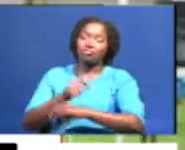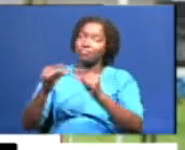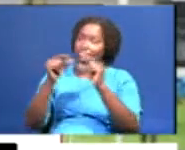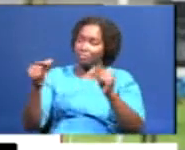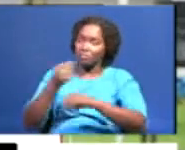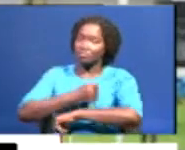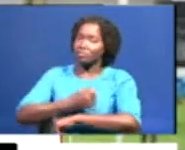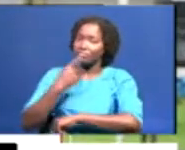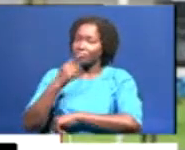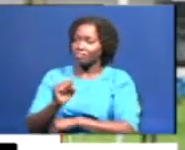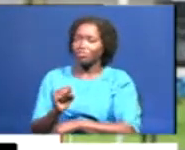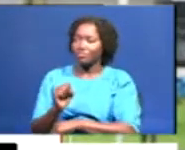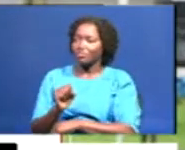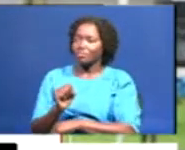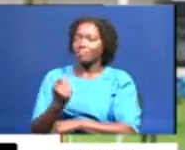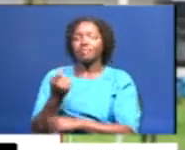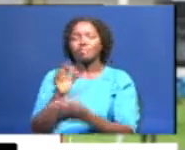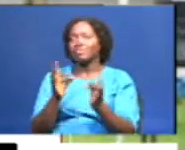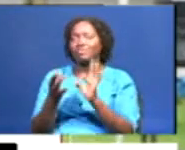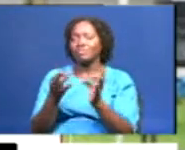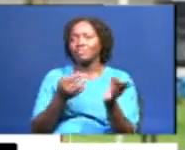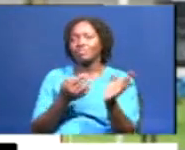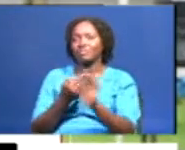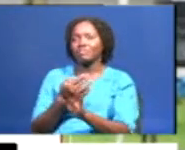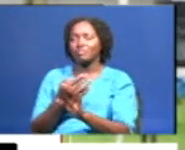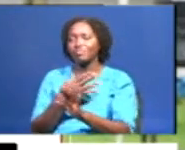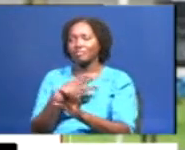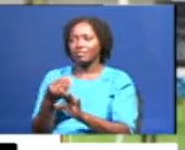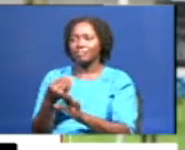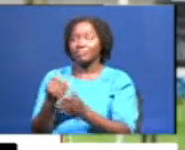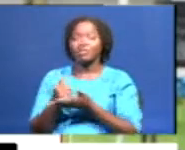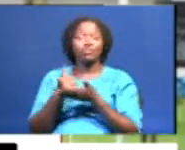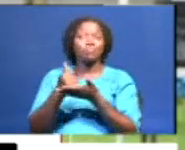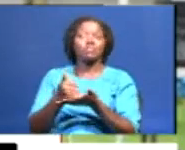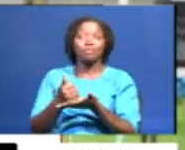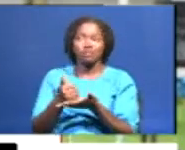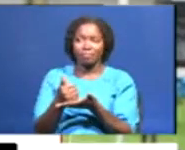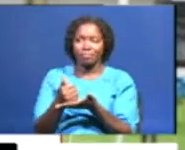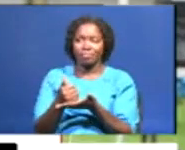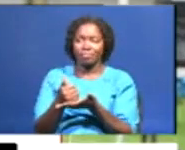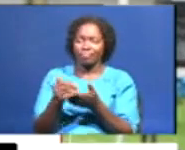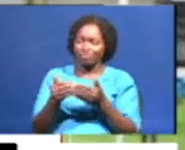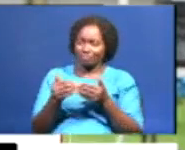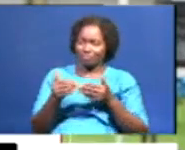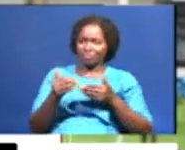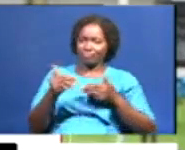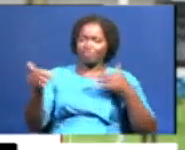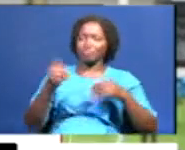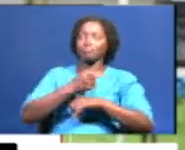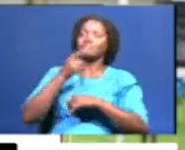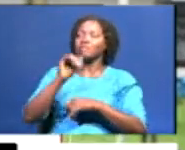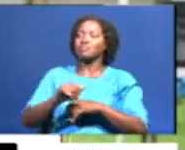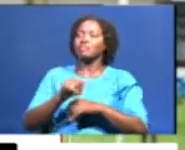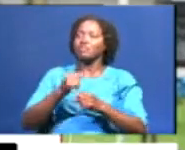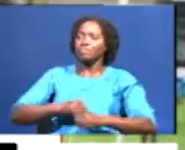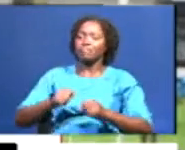it is only fair that they come back and help expand the school so that it can be able to